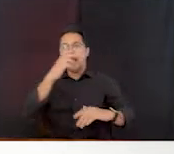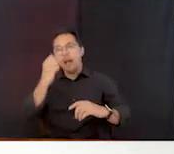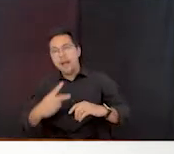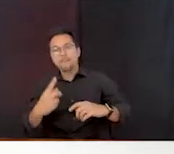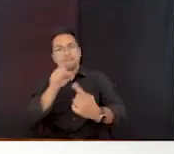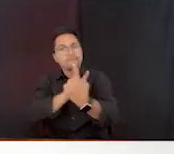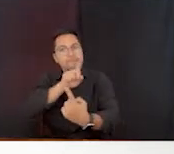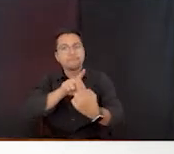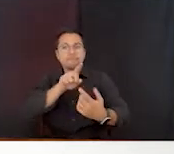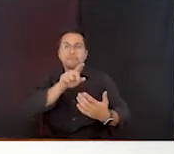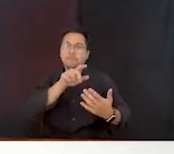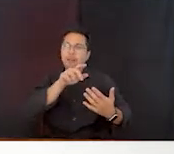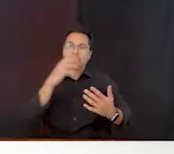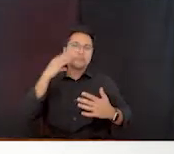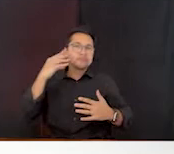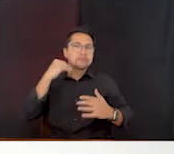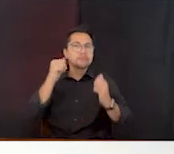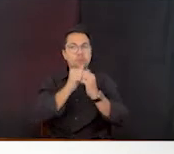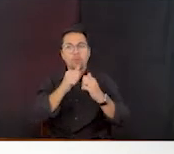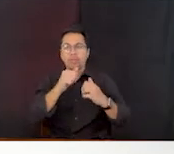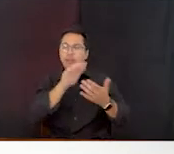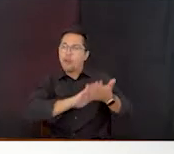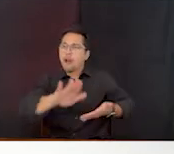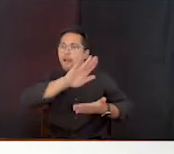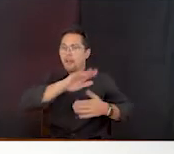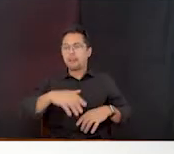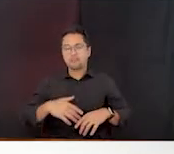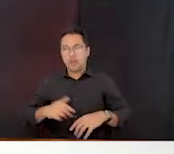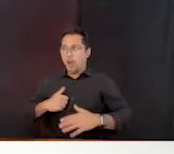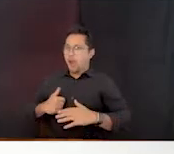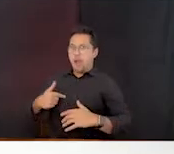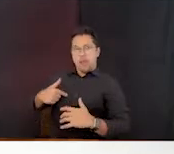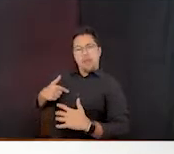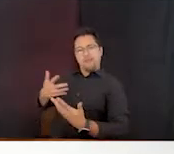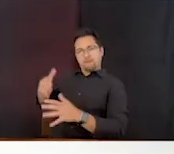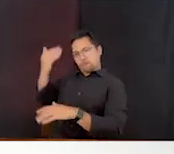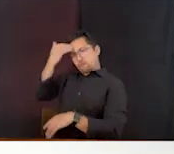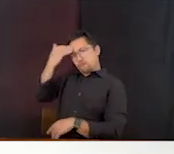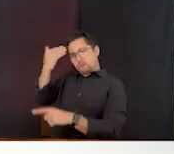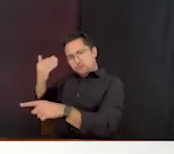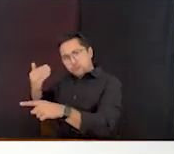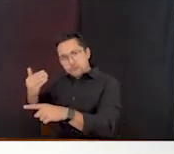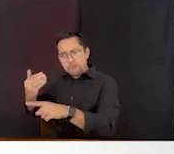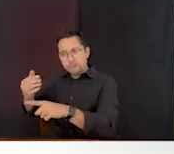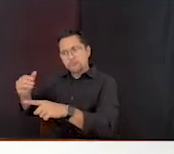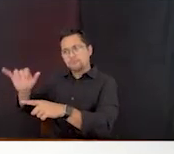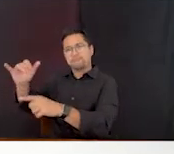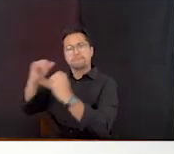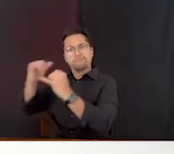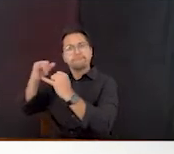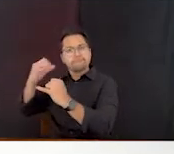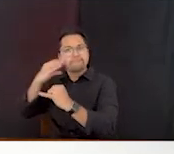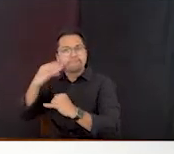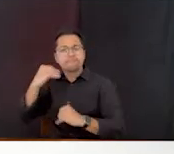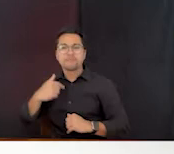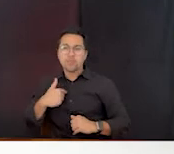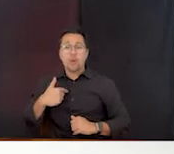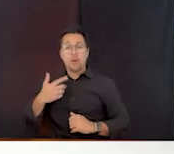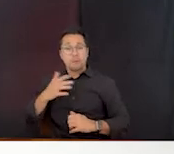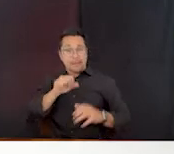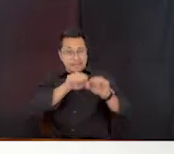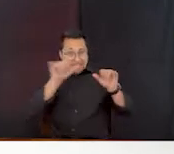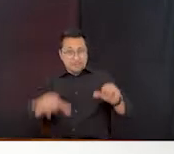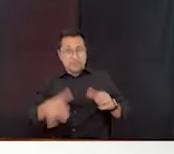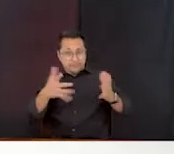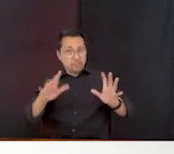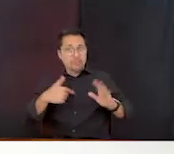to my own experience, you know, being that age, but also having to deal with the hybrid model of college and all of that.